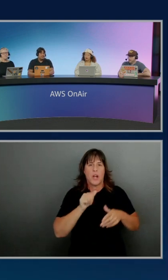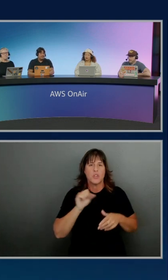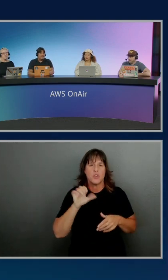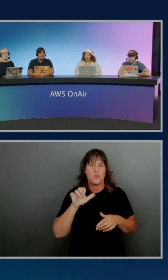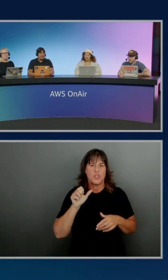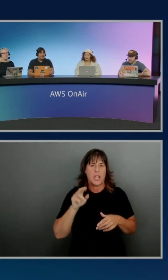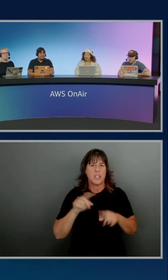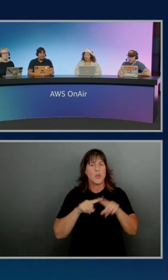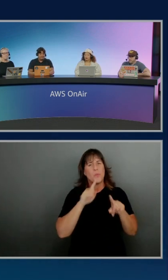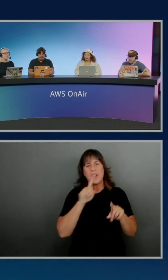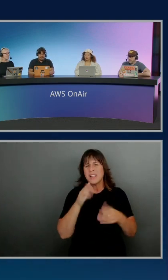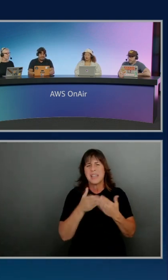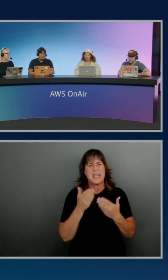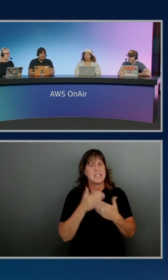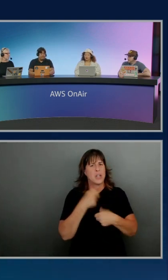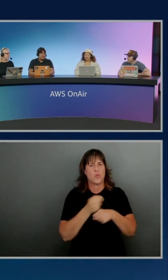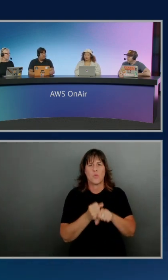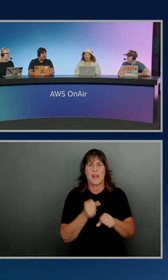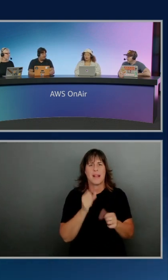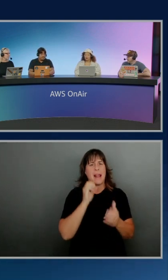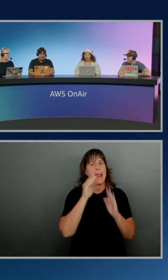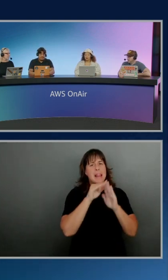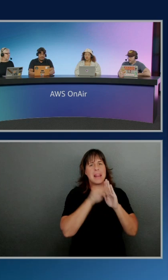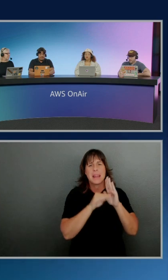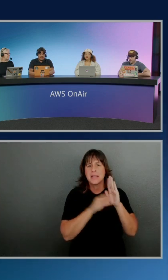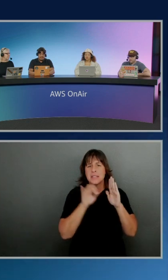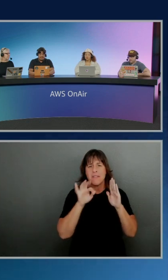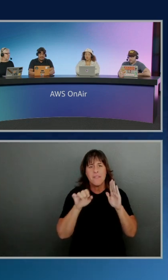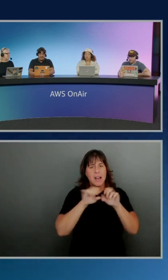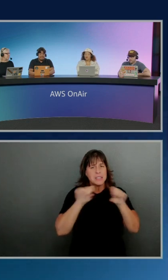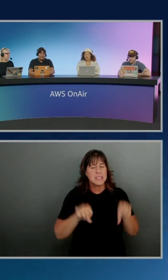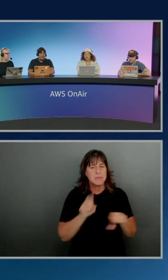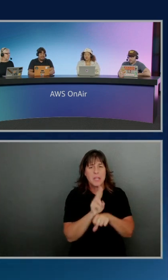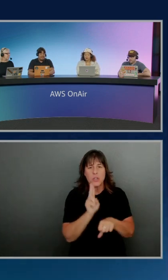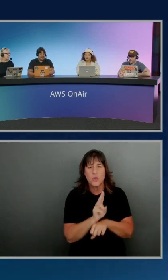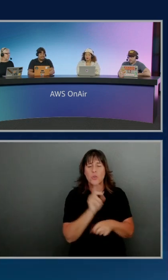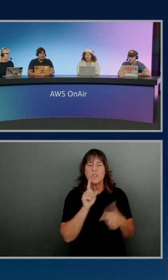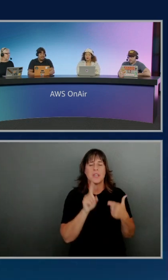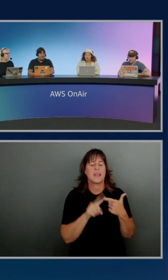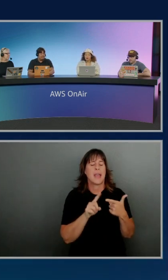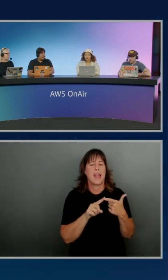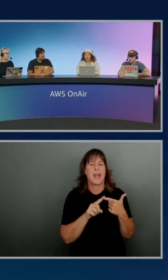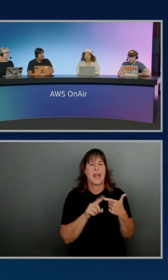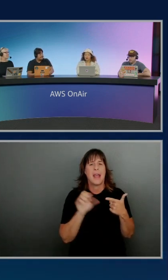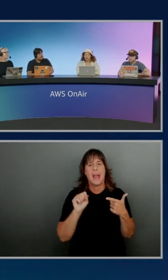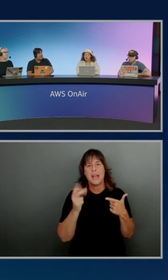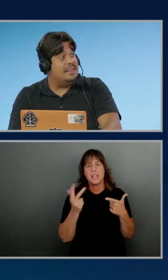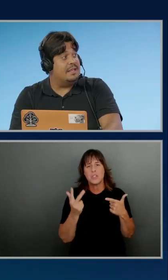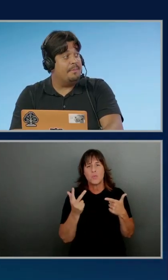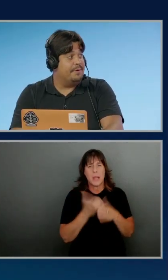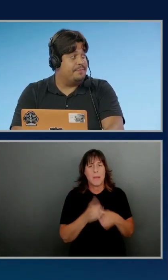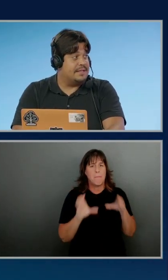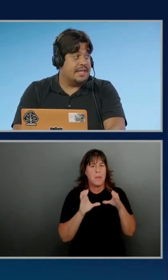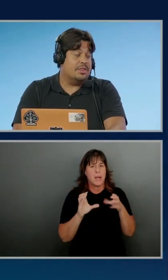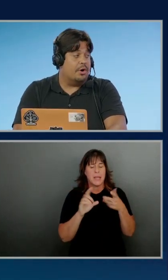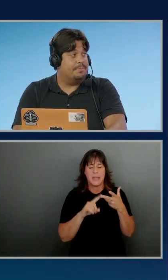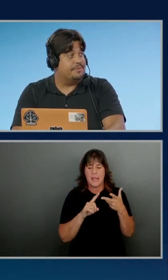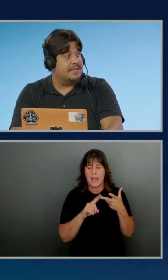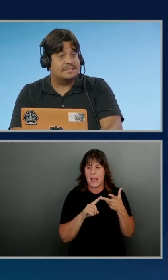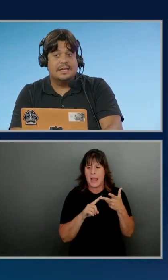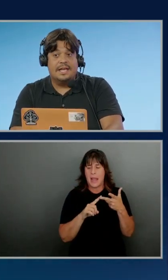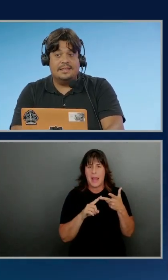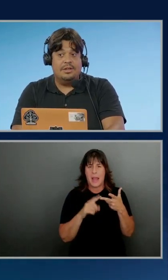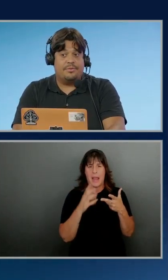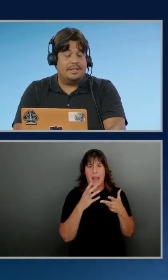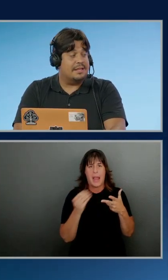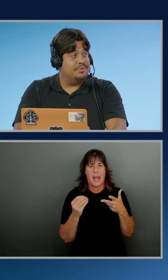just list the file system path that you are using and the S3 buckets and prefix or